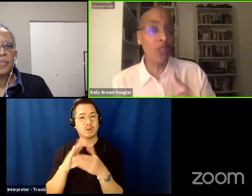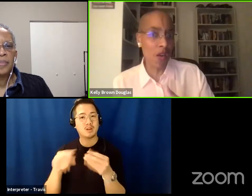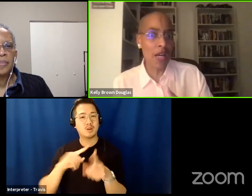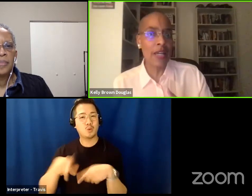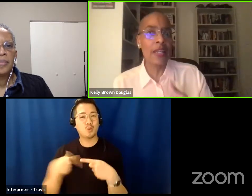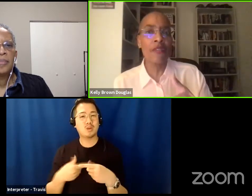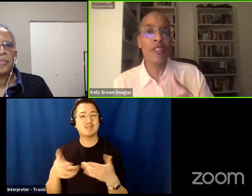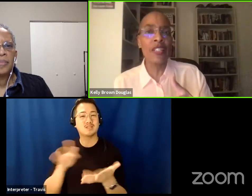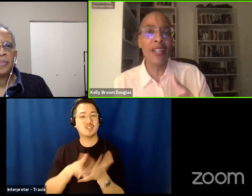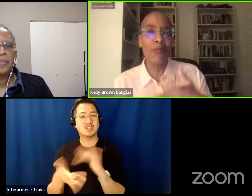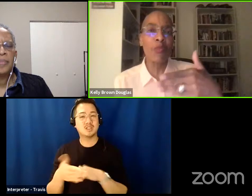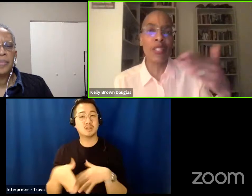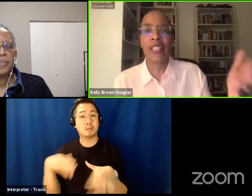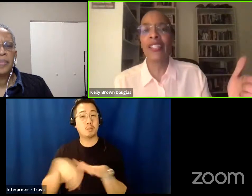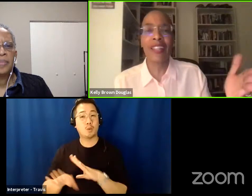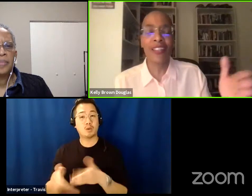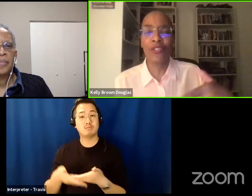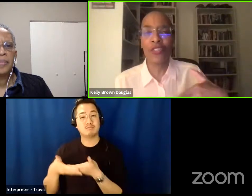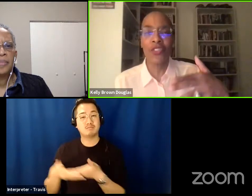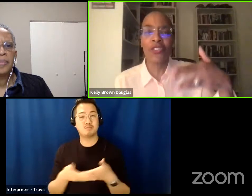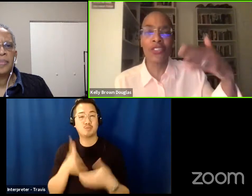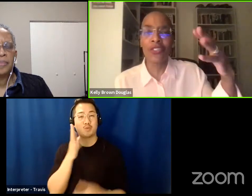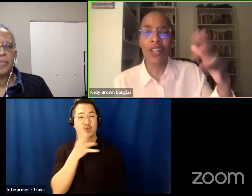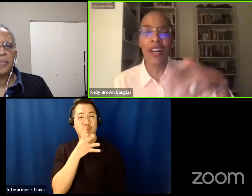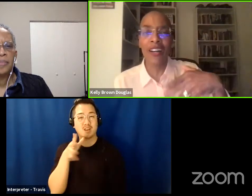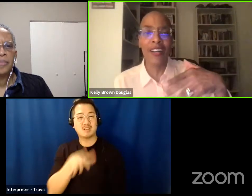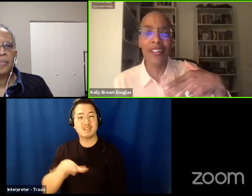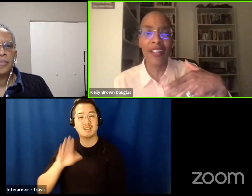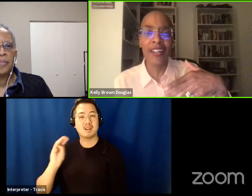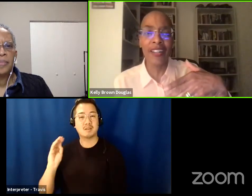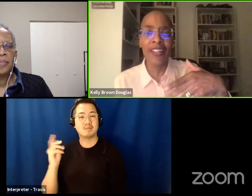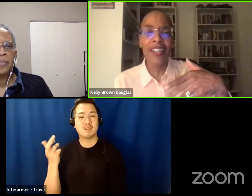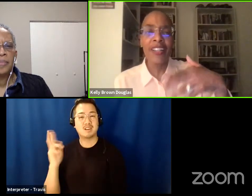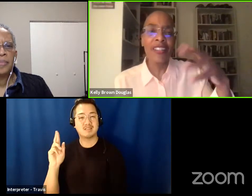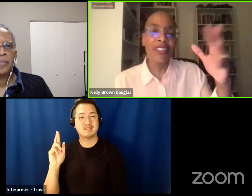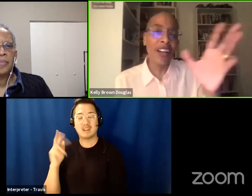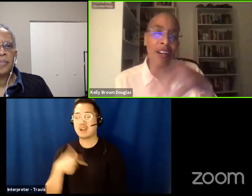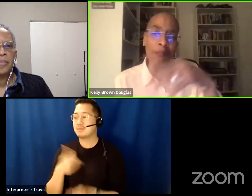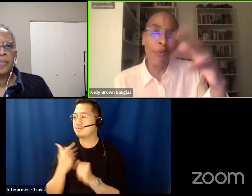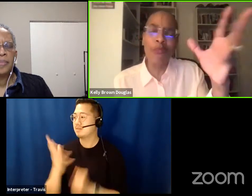used to cry every time we would sing that song,